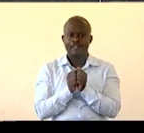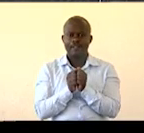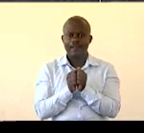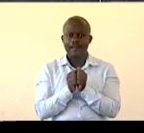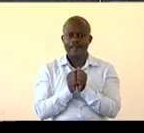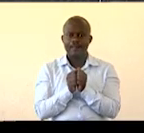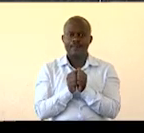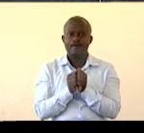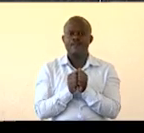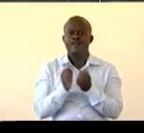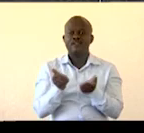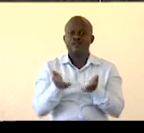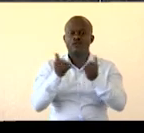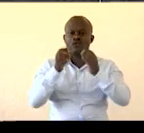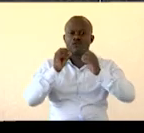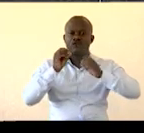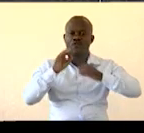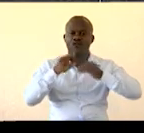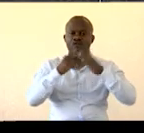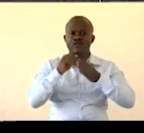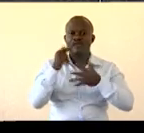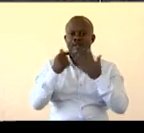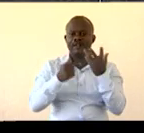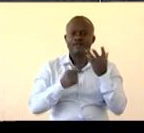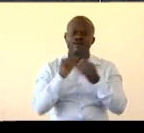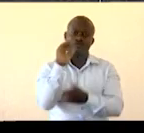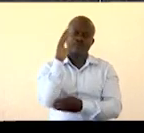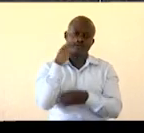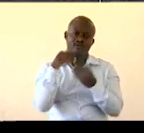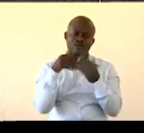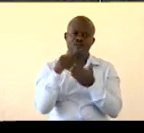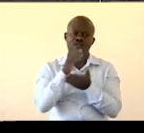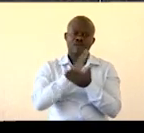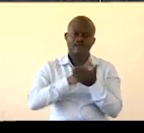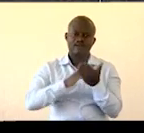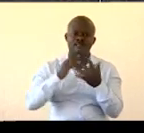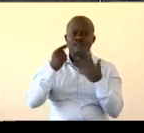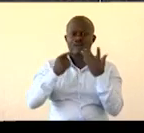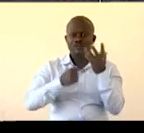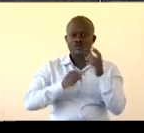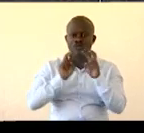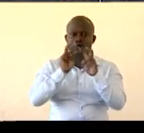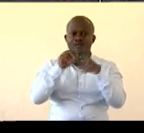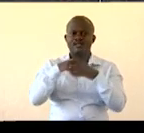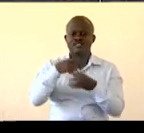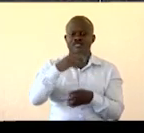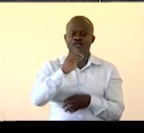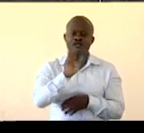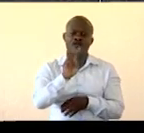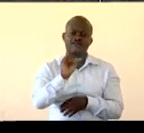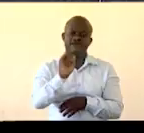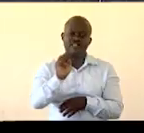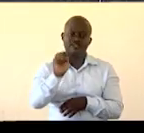The growth of the plant's organ or part towards gravity.